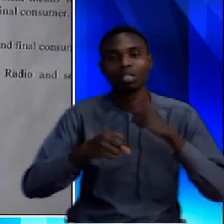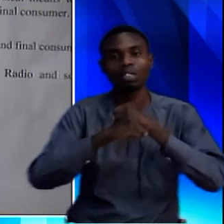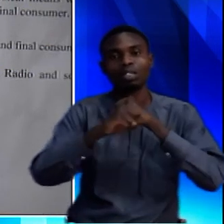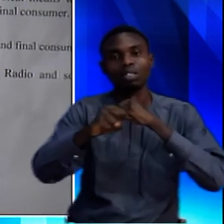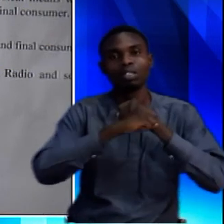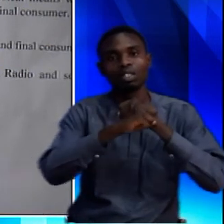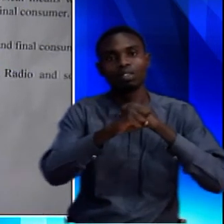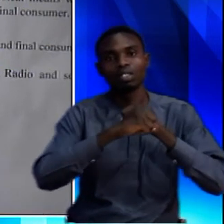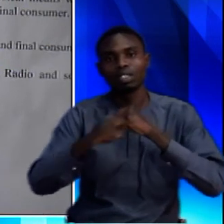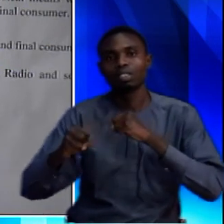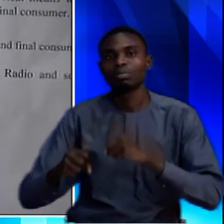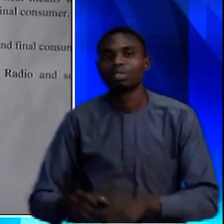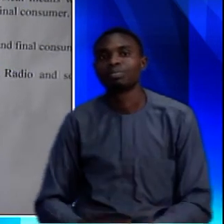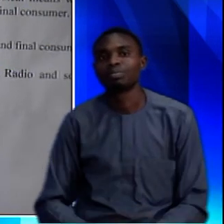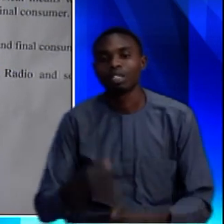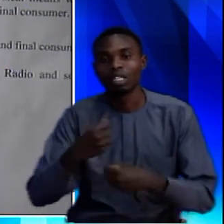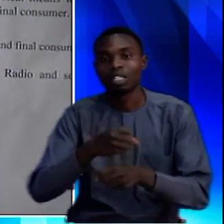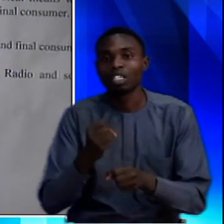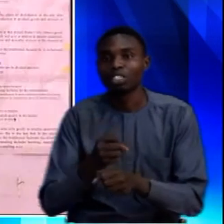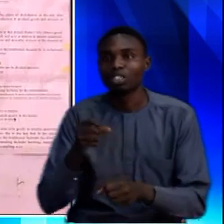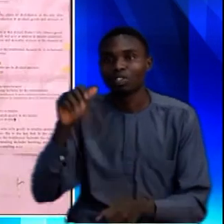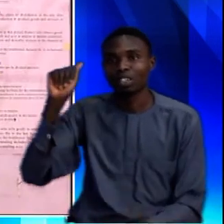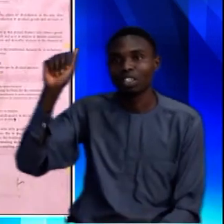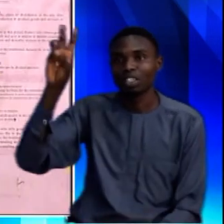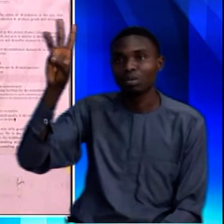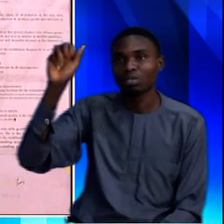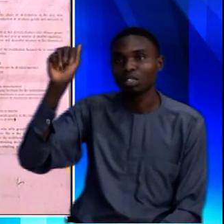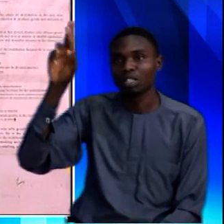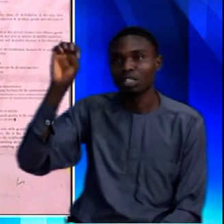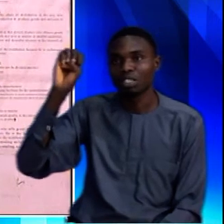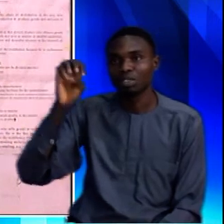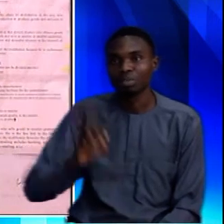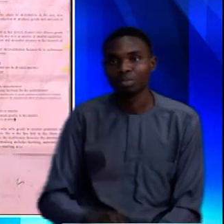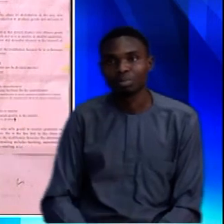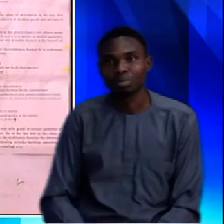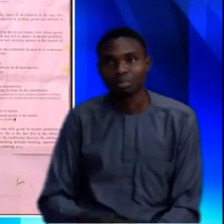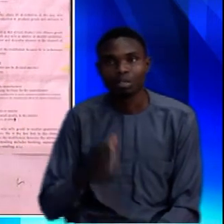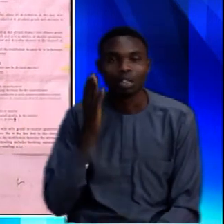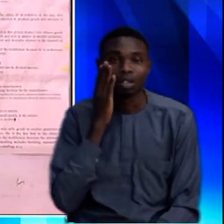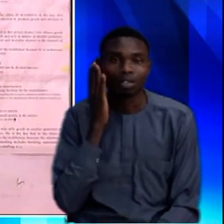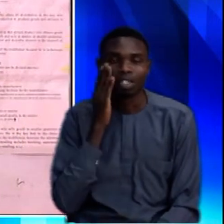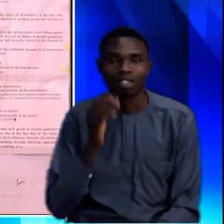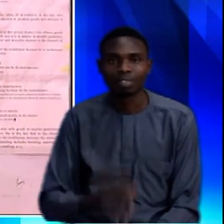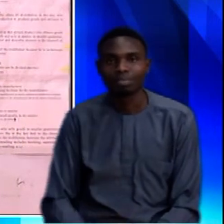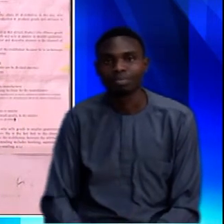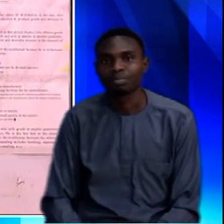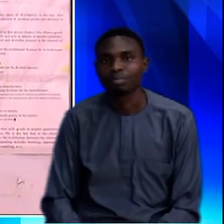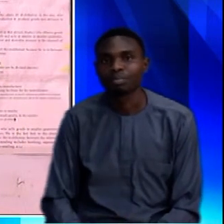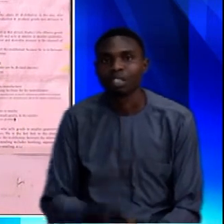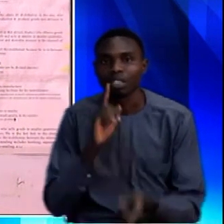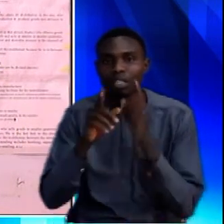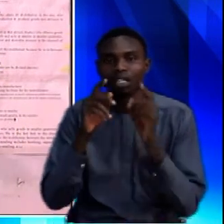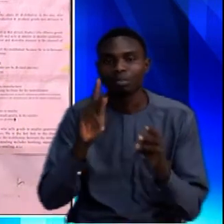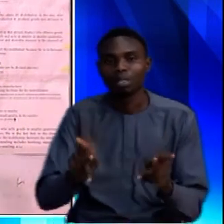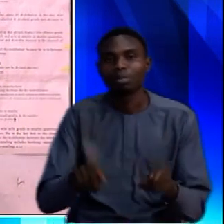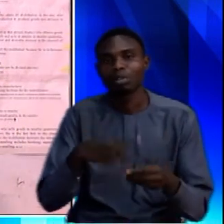the creation of awareness. That's campaign, telling people about who you are or what the product is all about. All